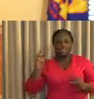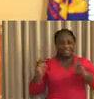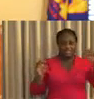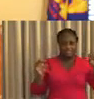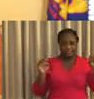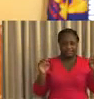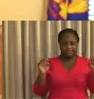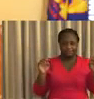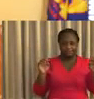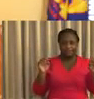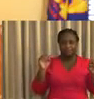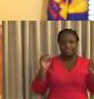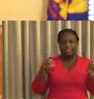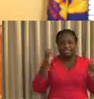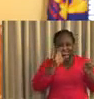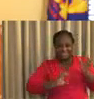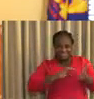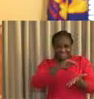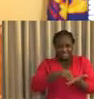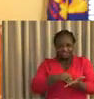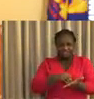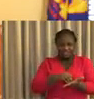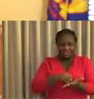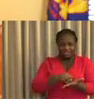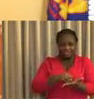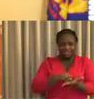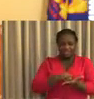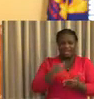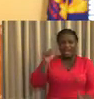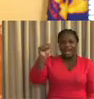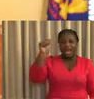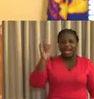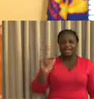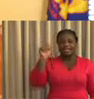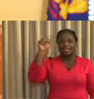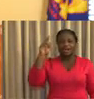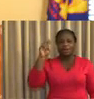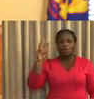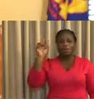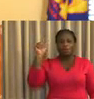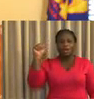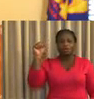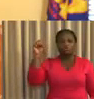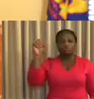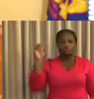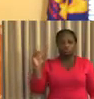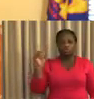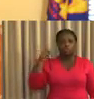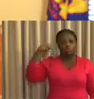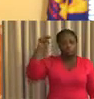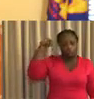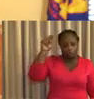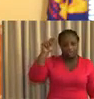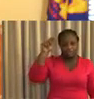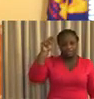Central Municipality, Ayawasu East Municipality, Ayawasu North Municipality, Ayawasu